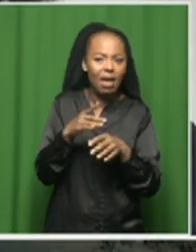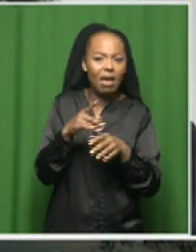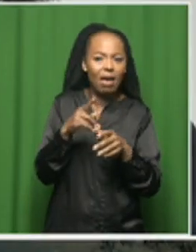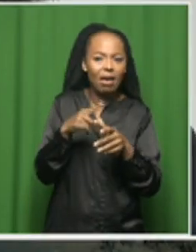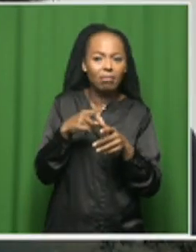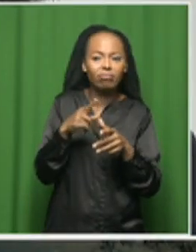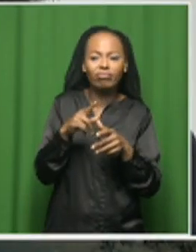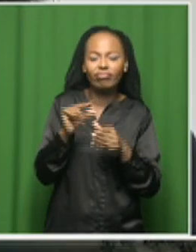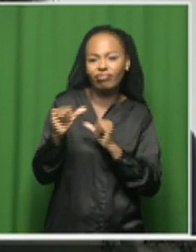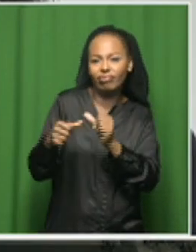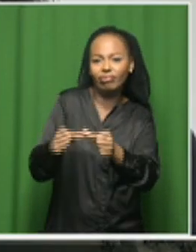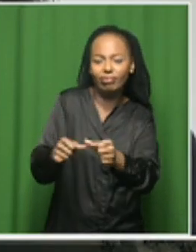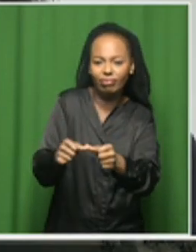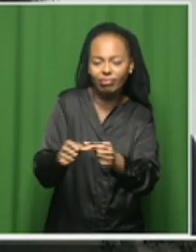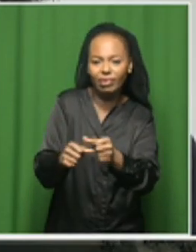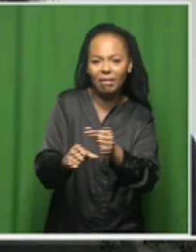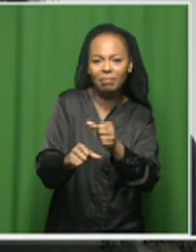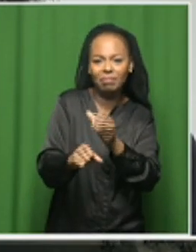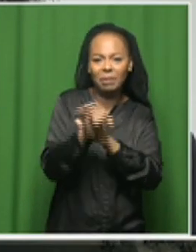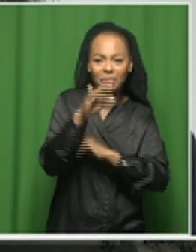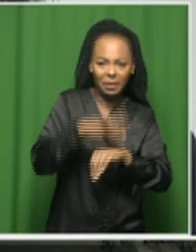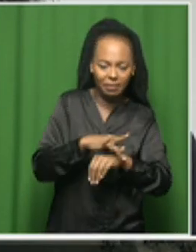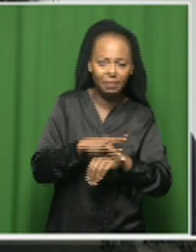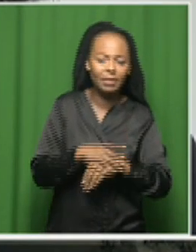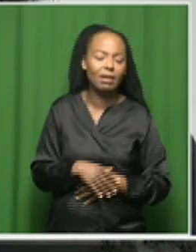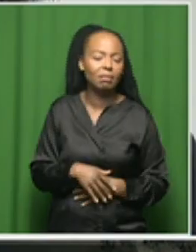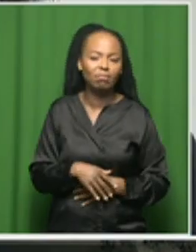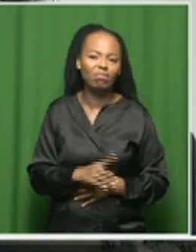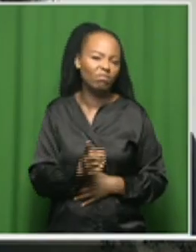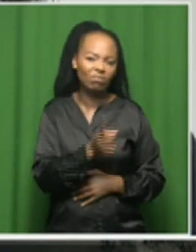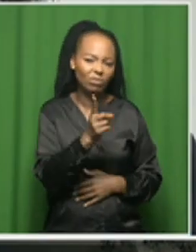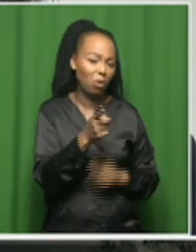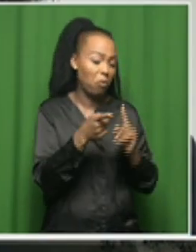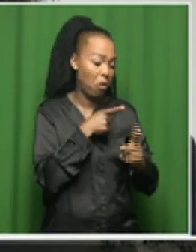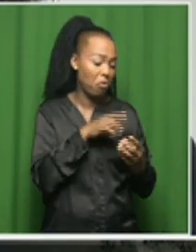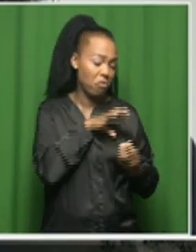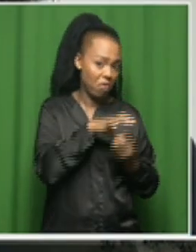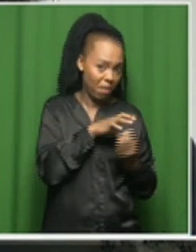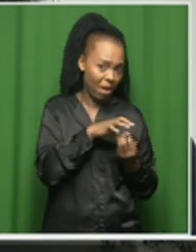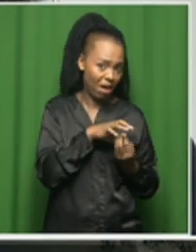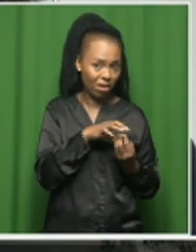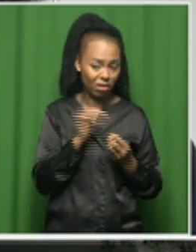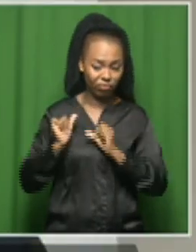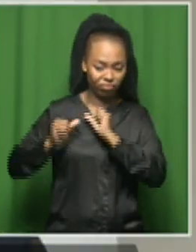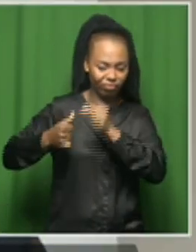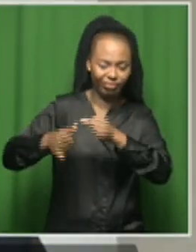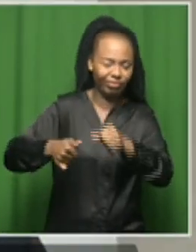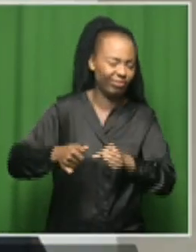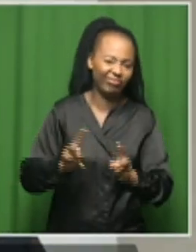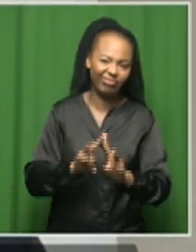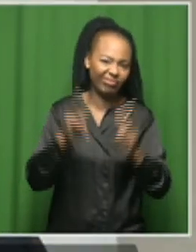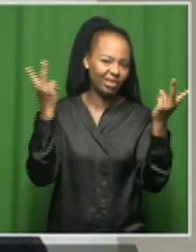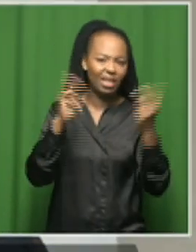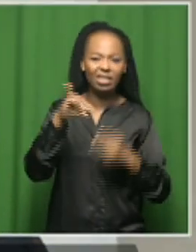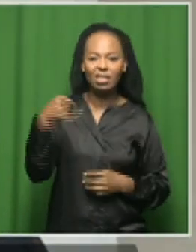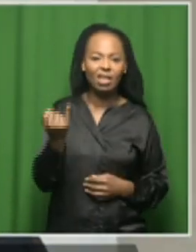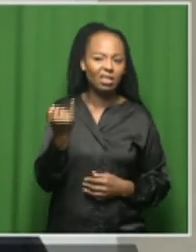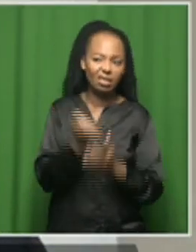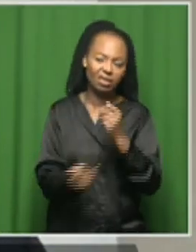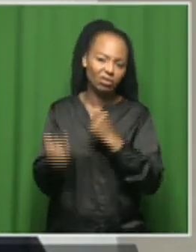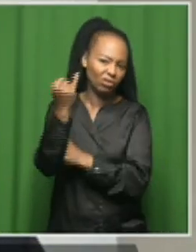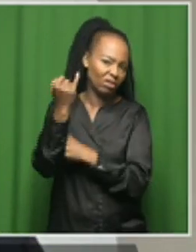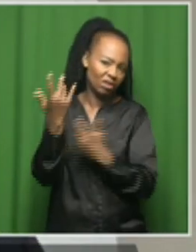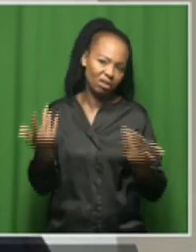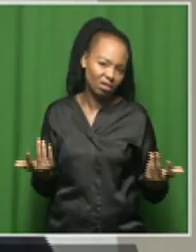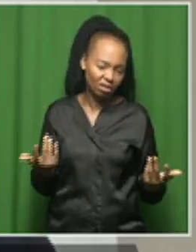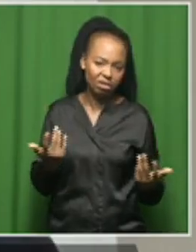So gout, it's not a genetic condition. It's more a disease of lifestyle